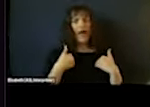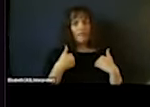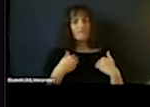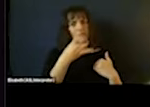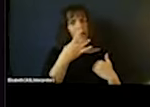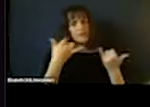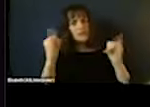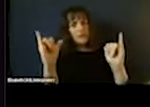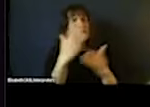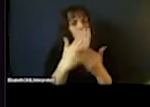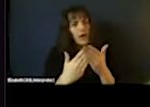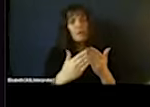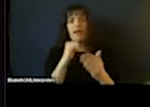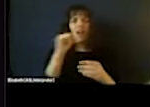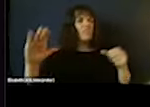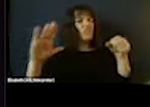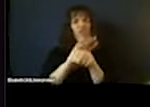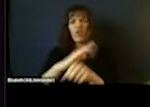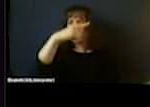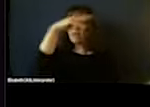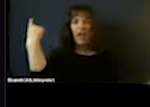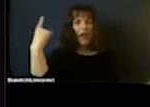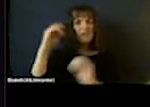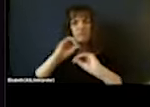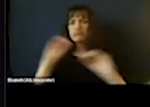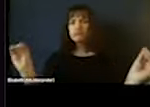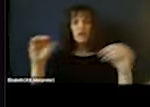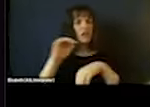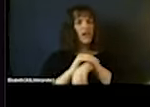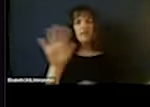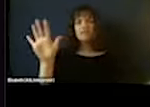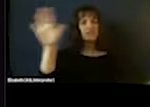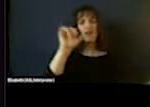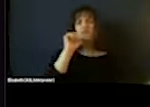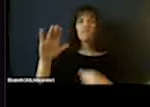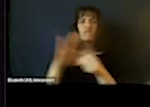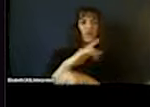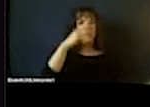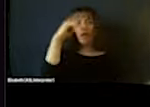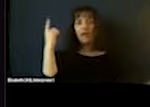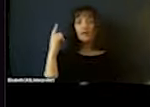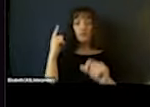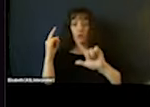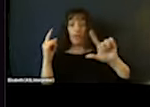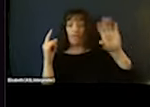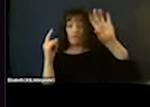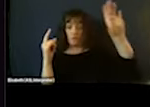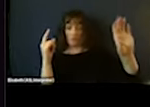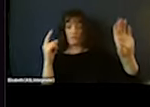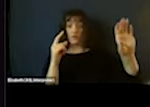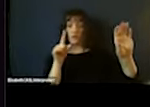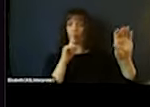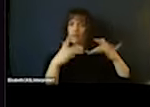black, night sky anymore. So those left side is quite common everywhere. You have a light at